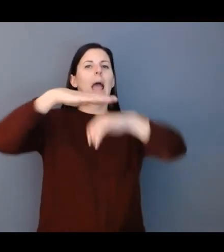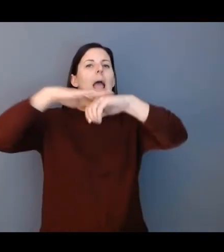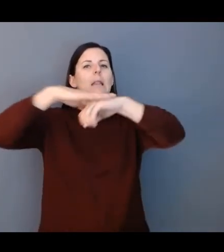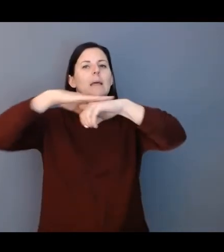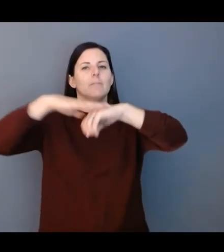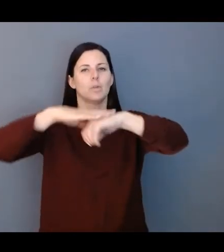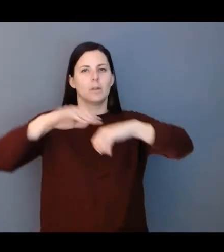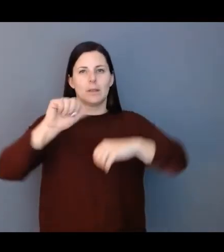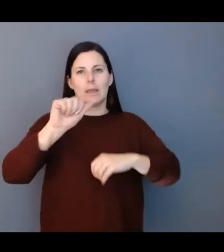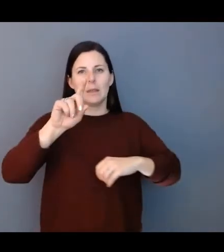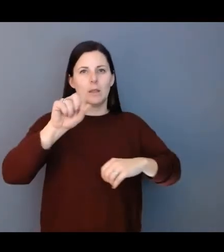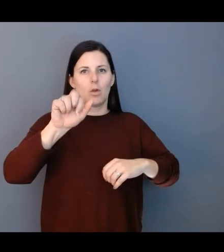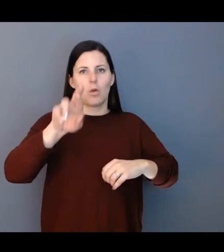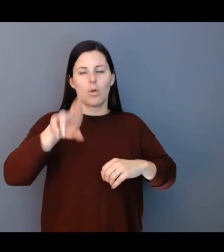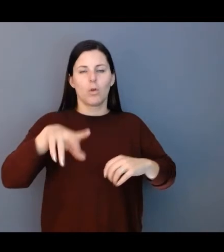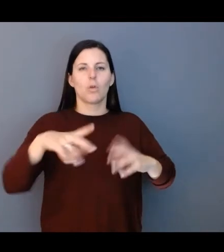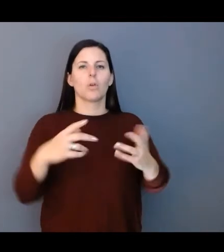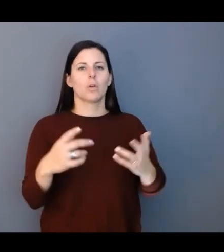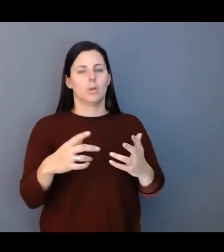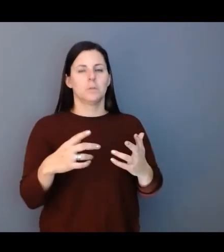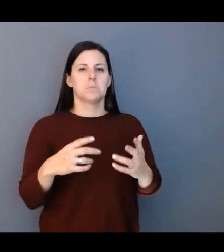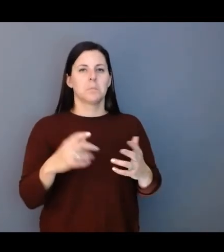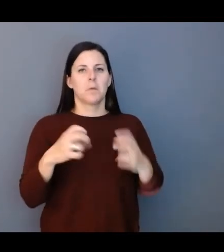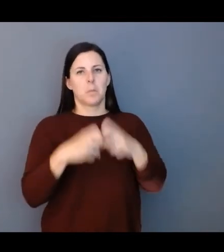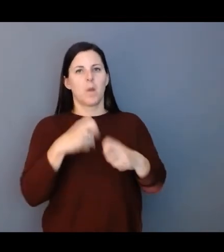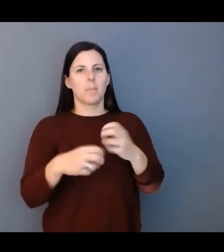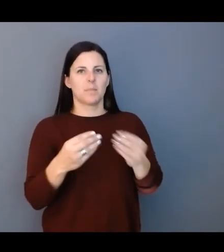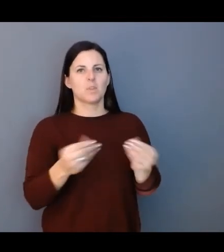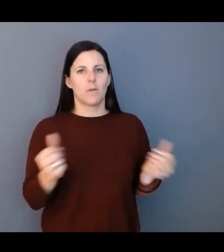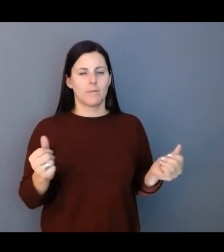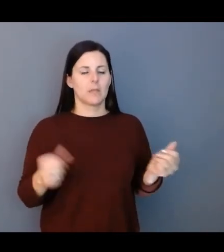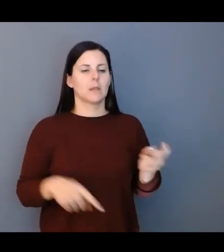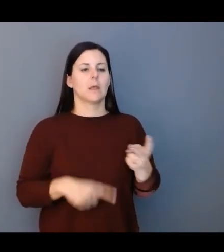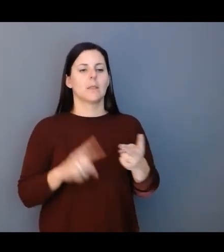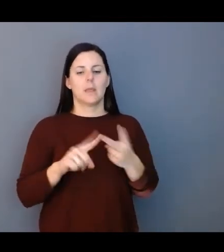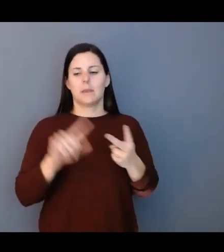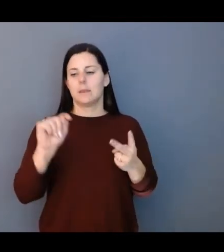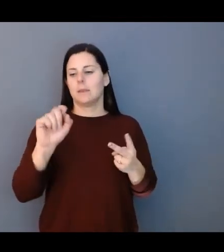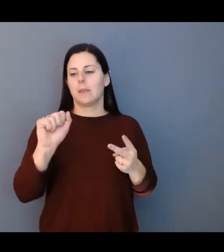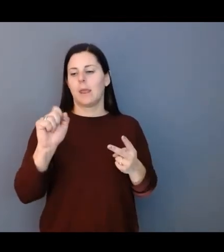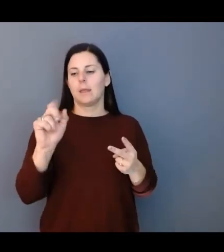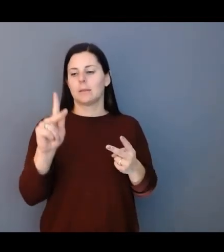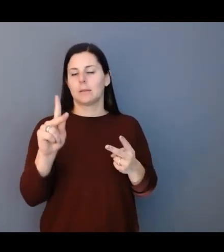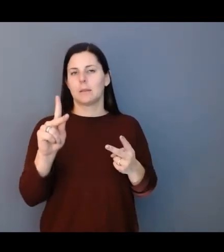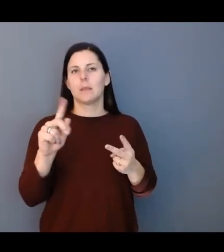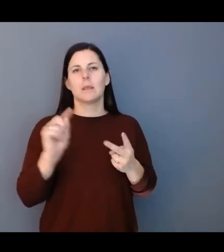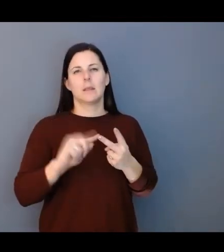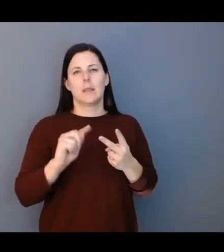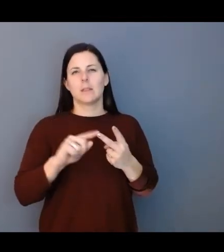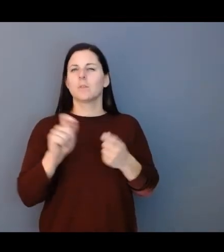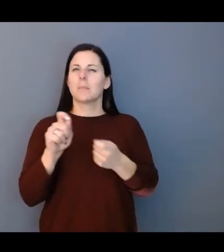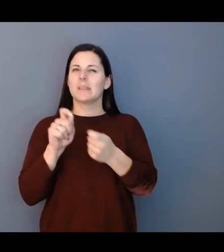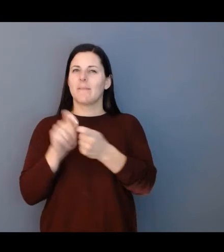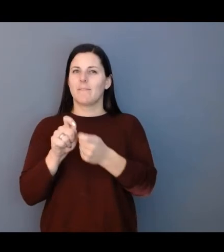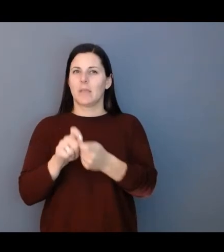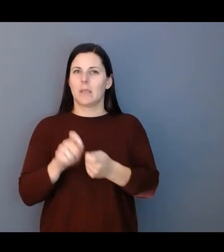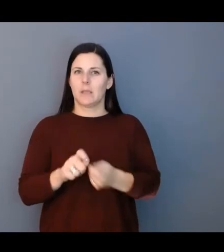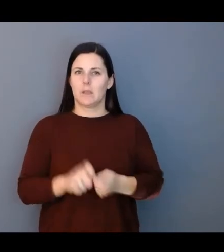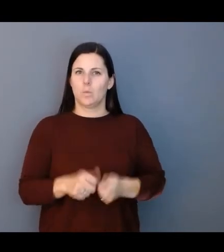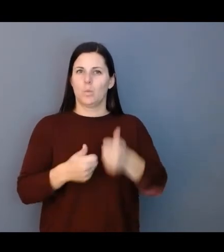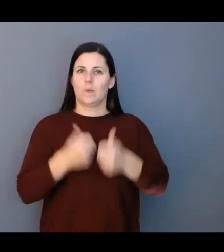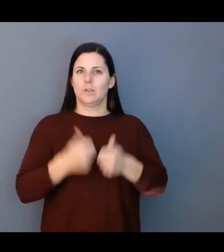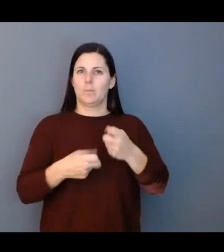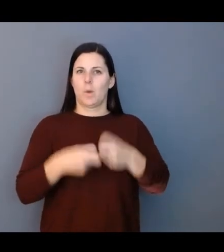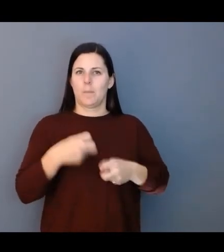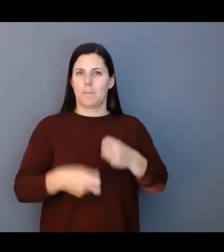level area about what kind of ML problem that you are solving. And task is a place where you are very